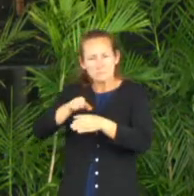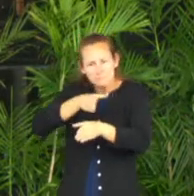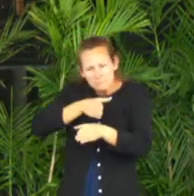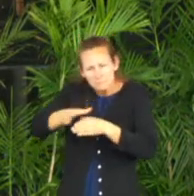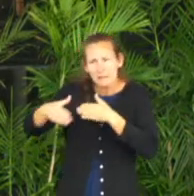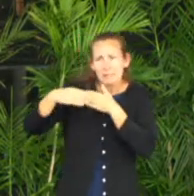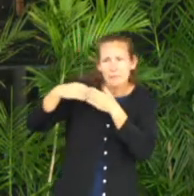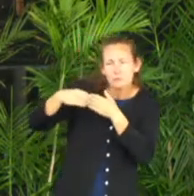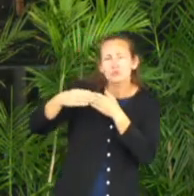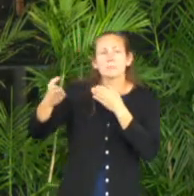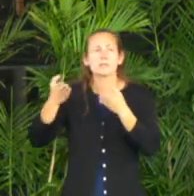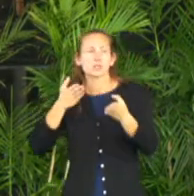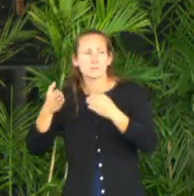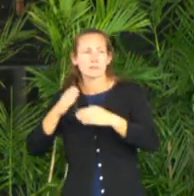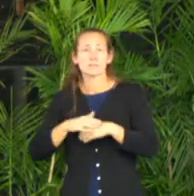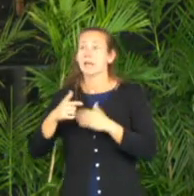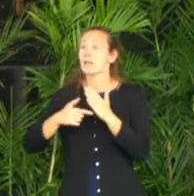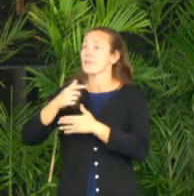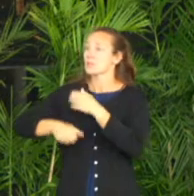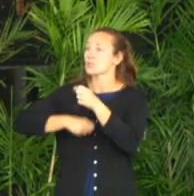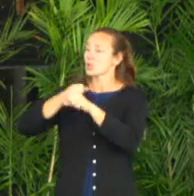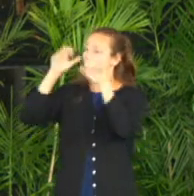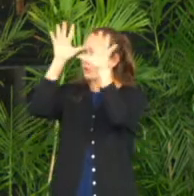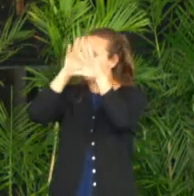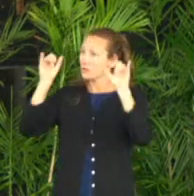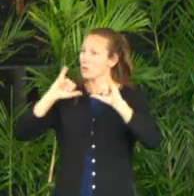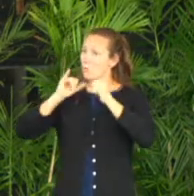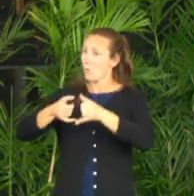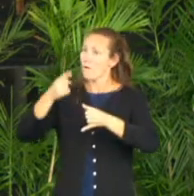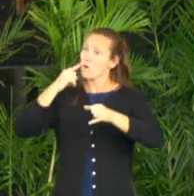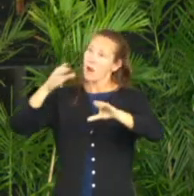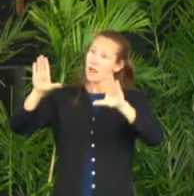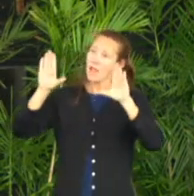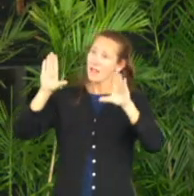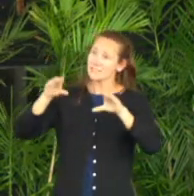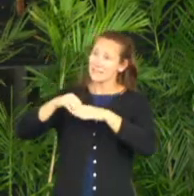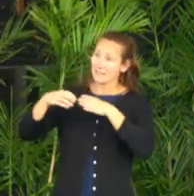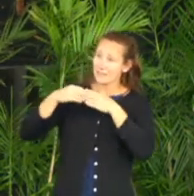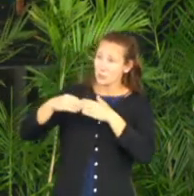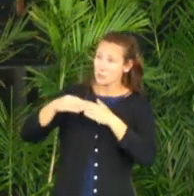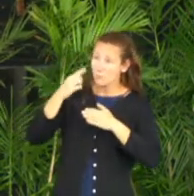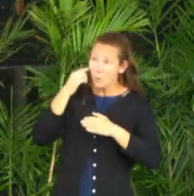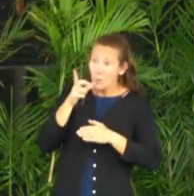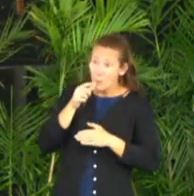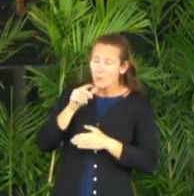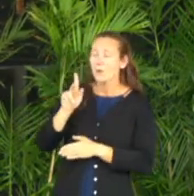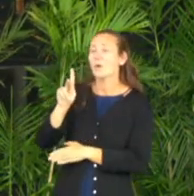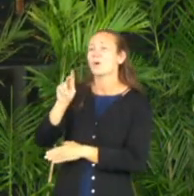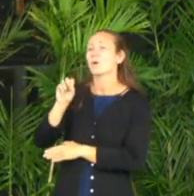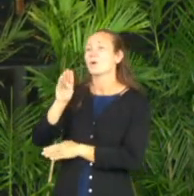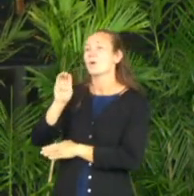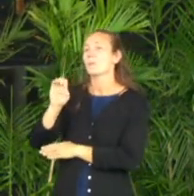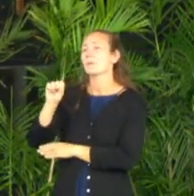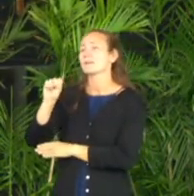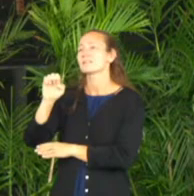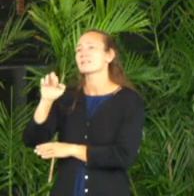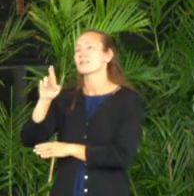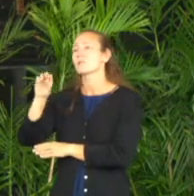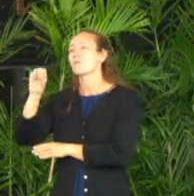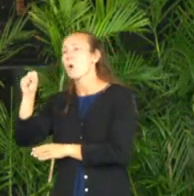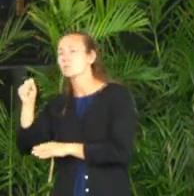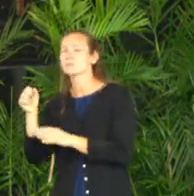and service. This year, the president's award for excellence in leadership goes to Kobe Sparrows.